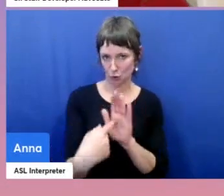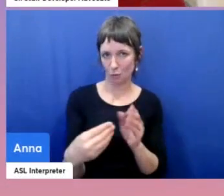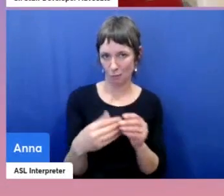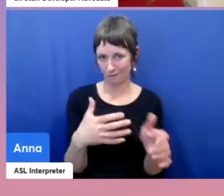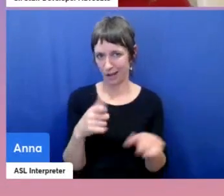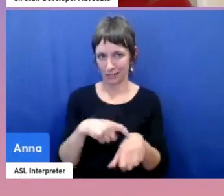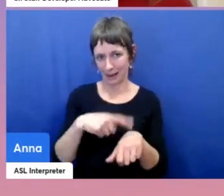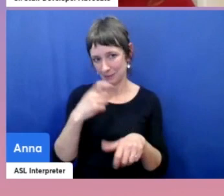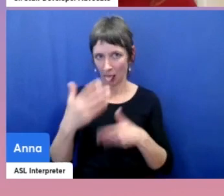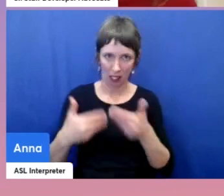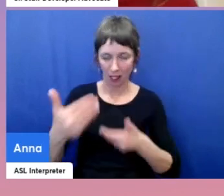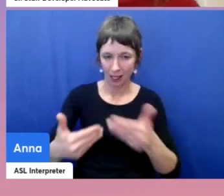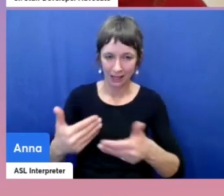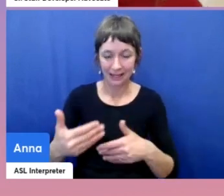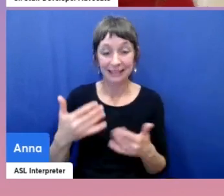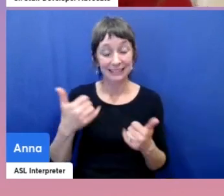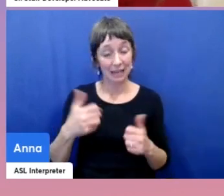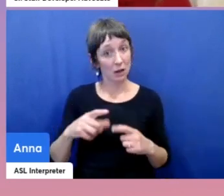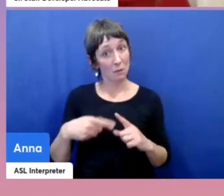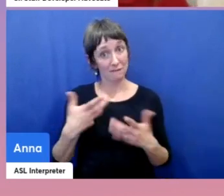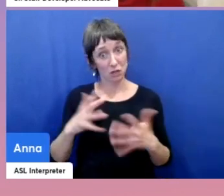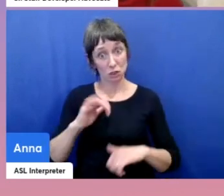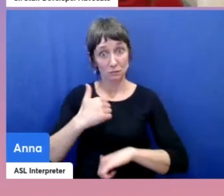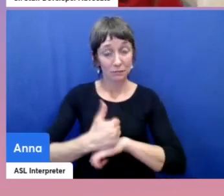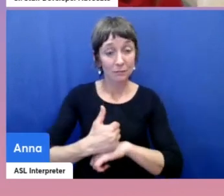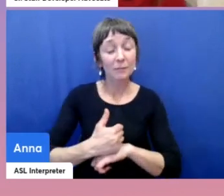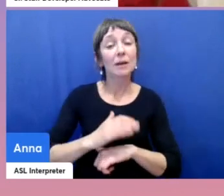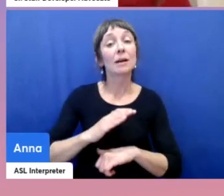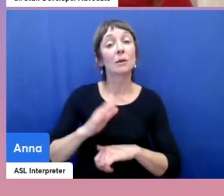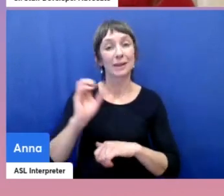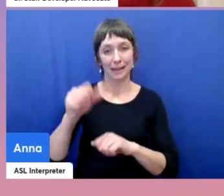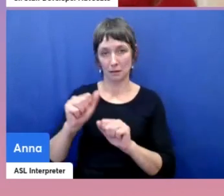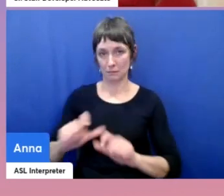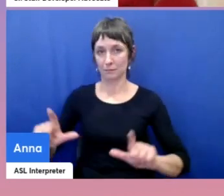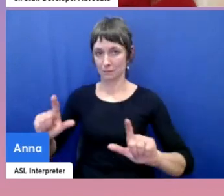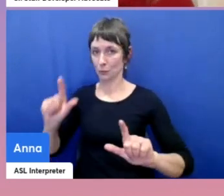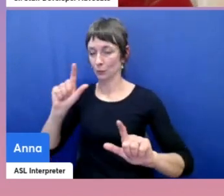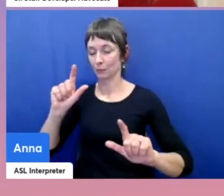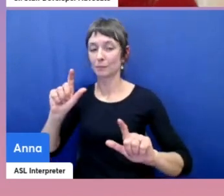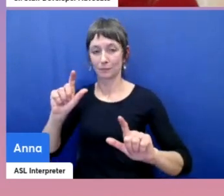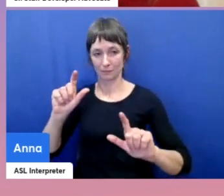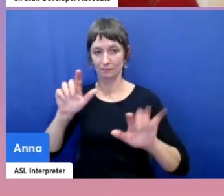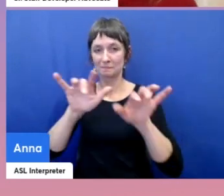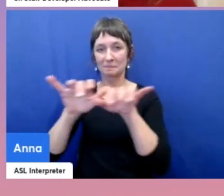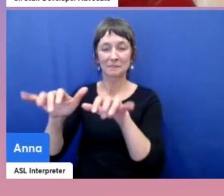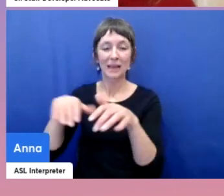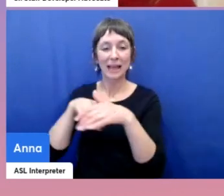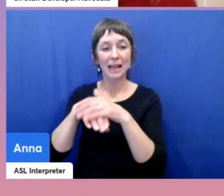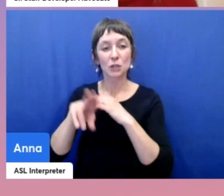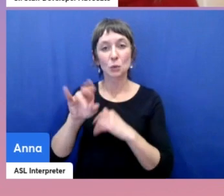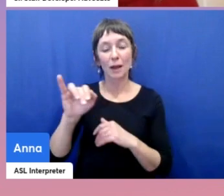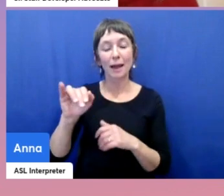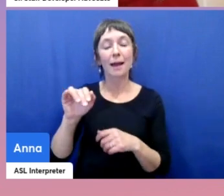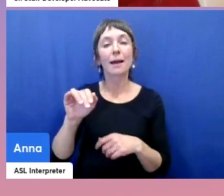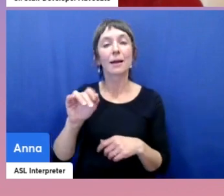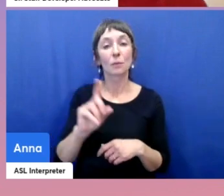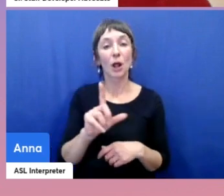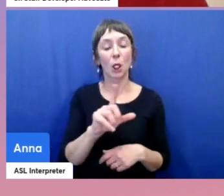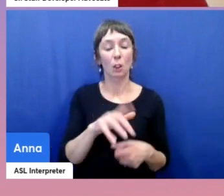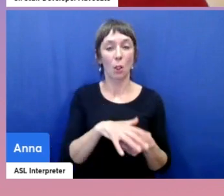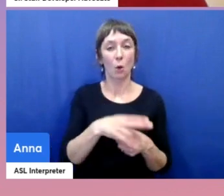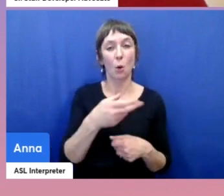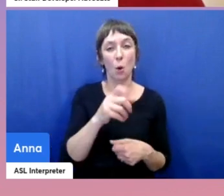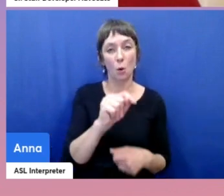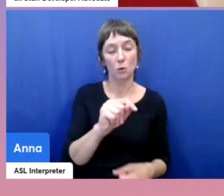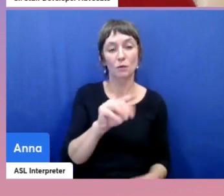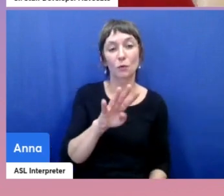And once it's up and running, we can pull up our browser to access Nomad UI at localhost 4646. Now, as